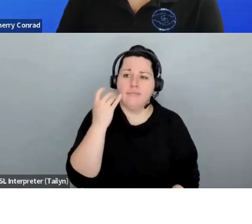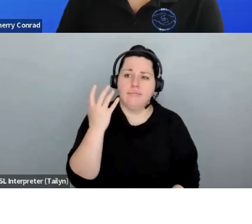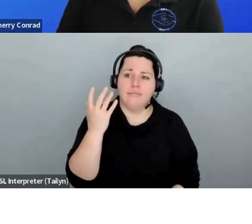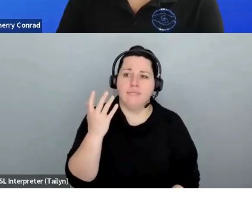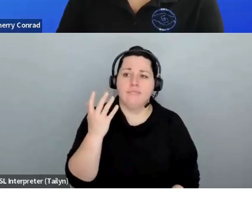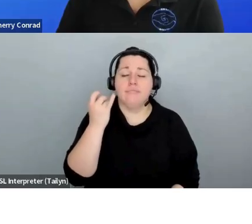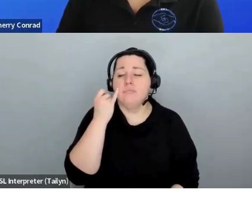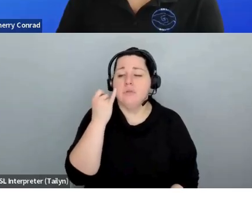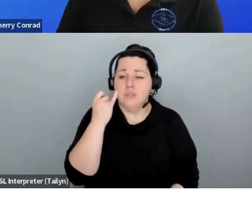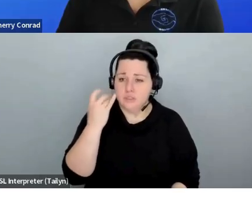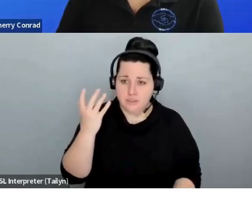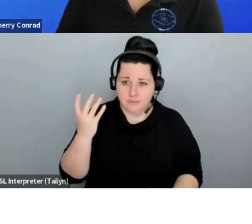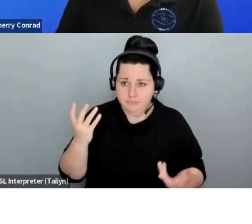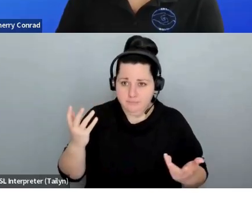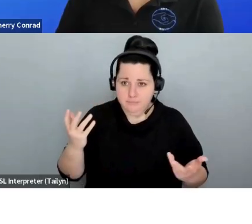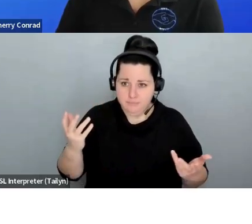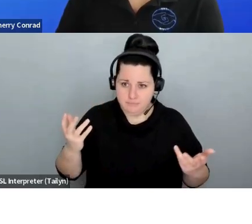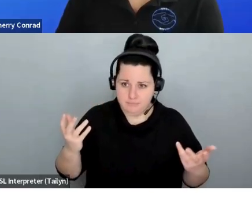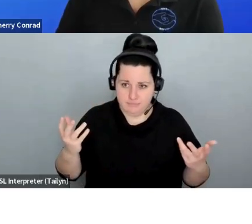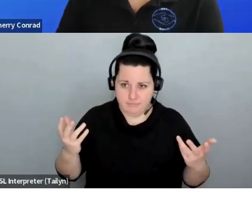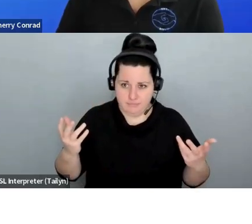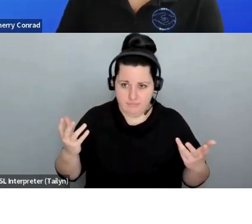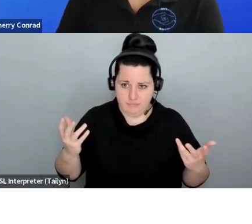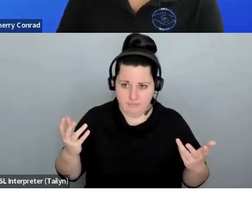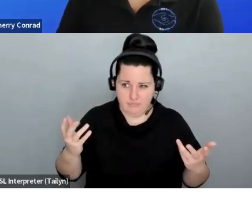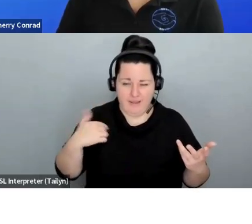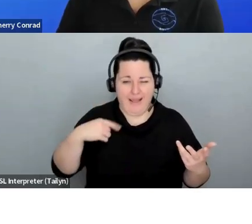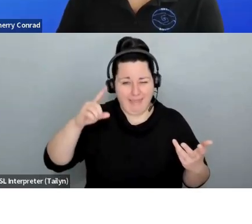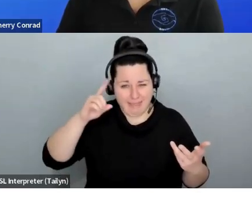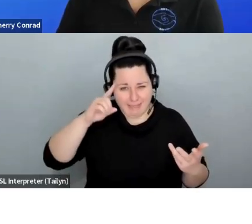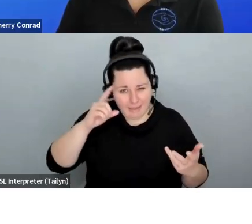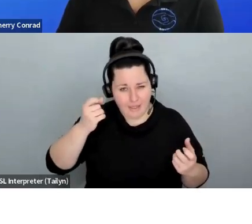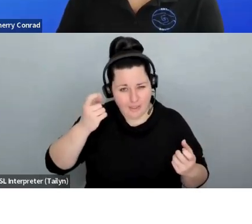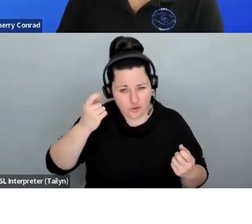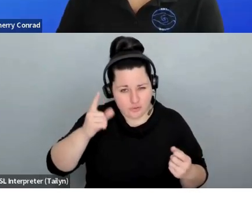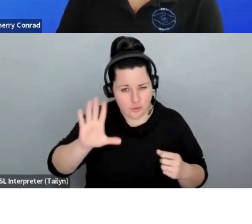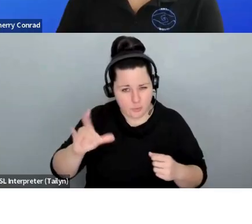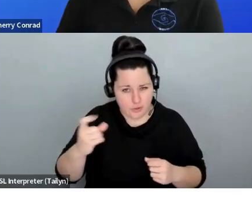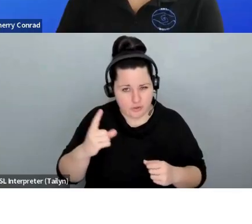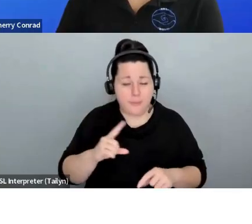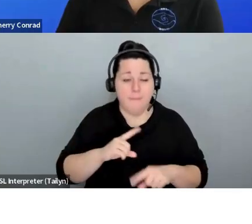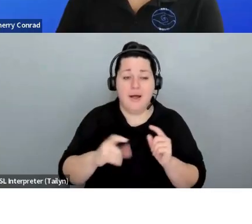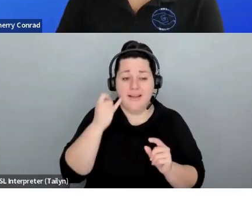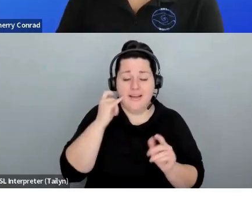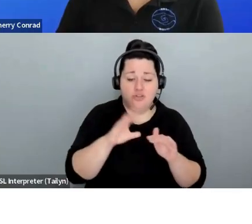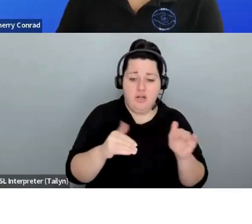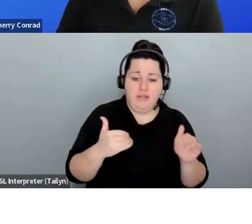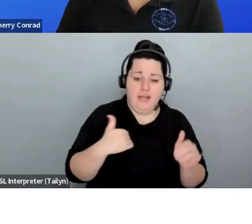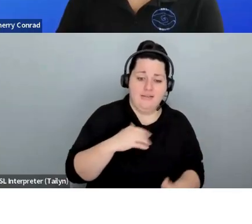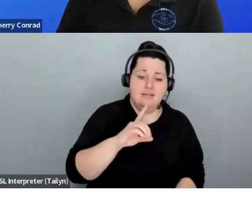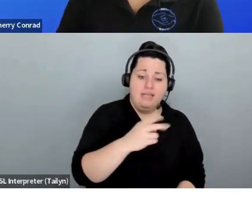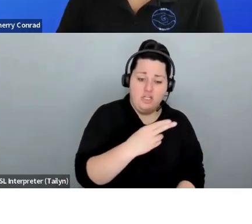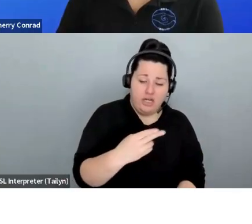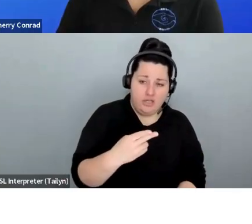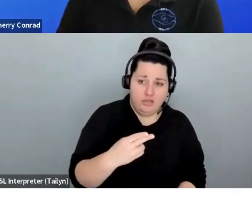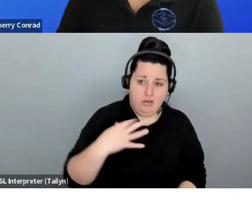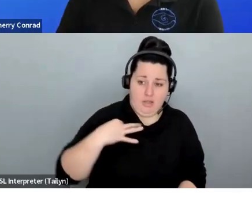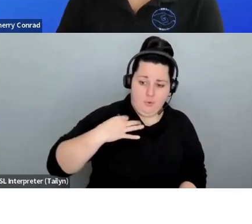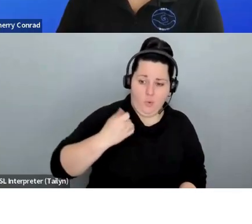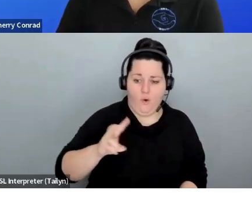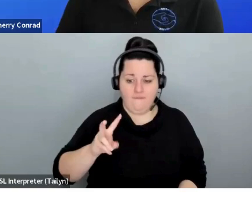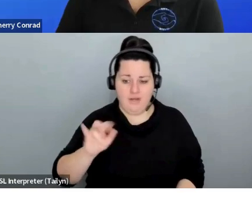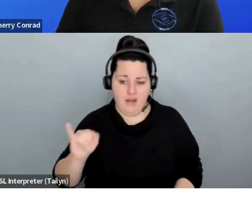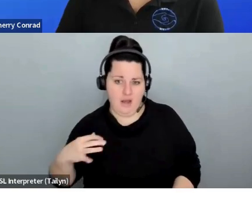say a child has, and I hope I'm hearing the question correctly, but if a child has either a DHH eligibility or a